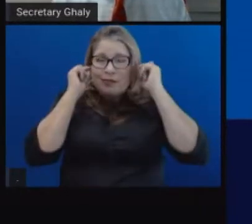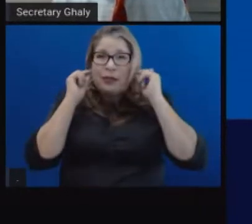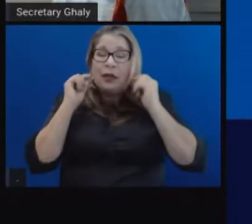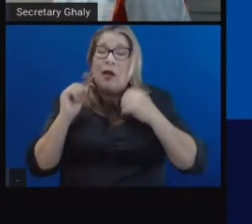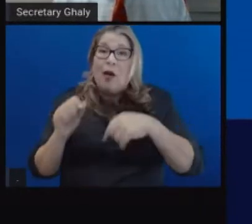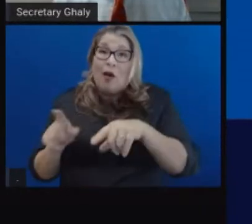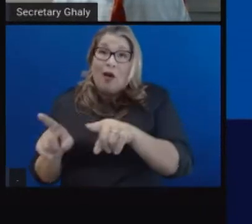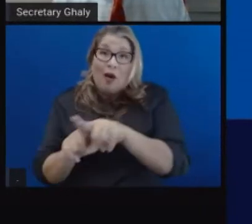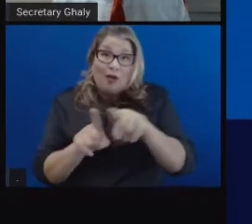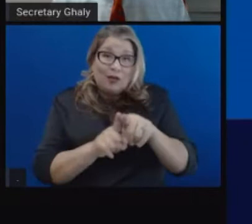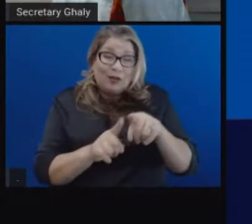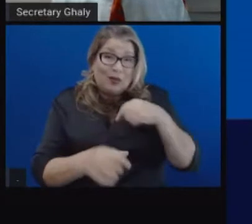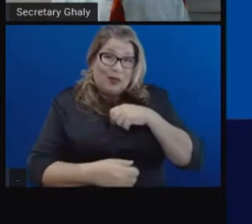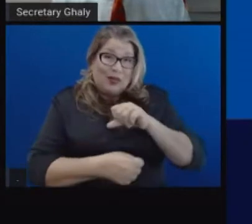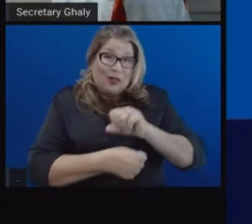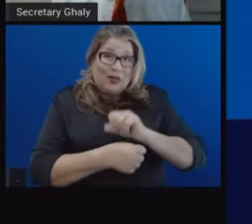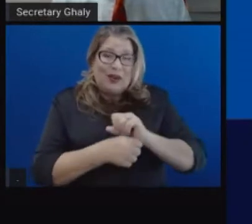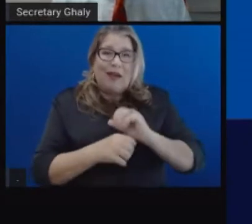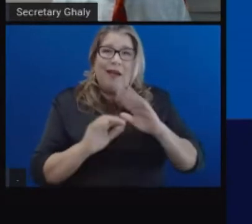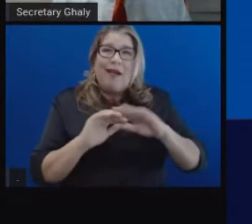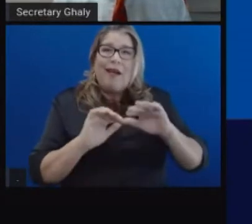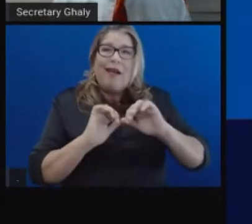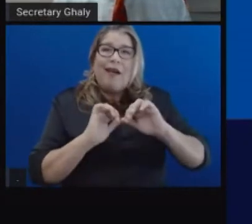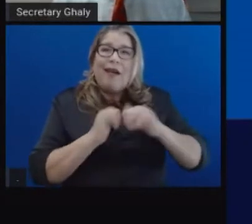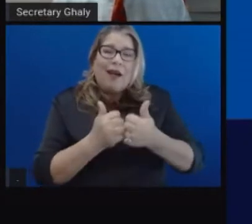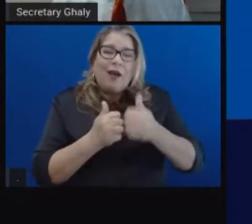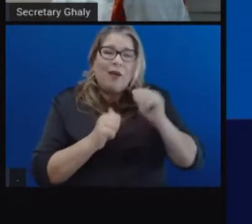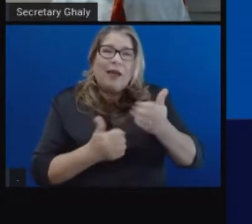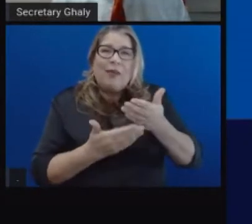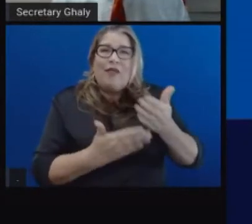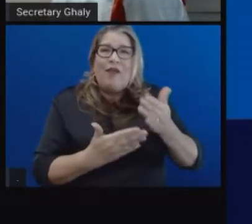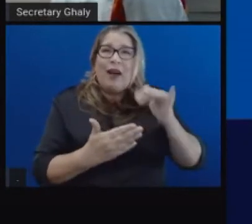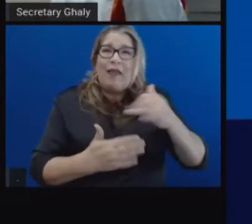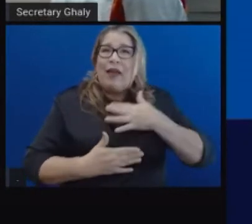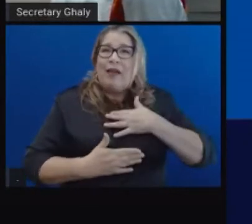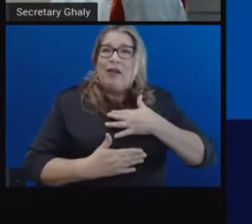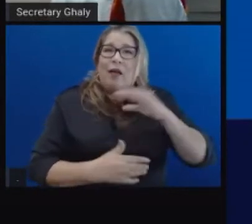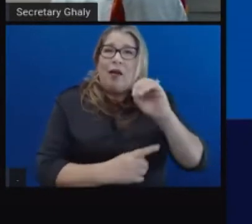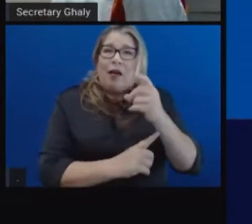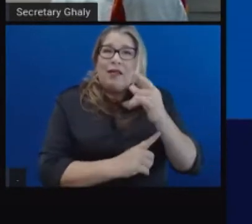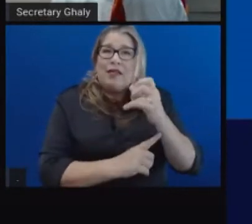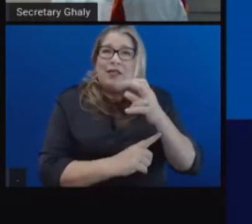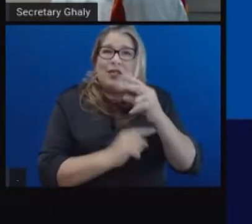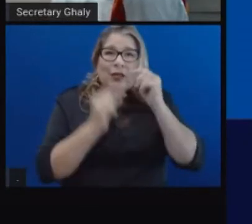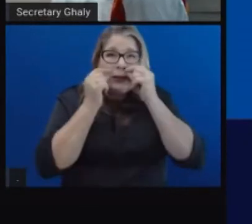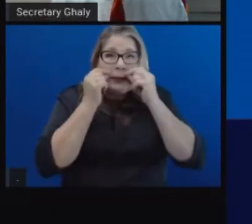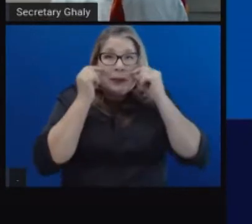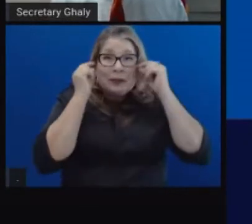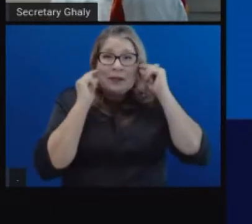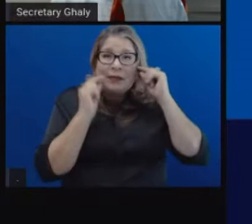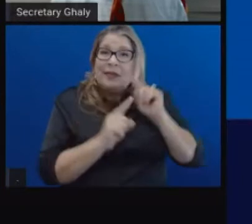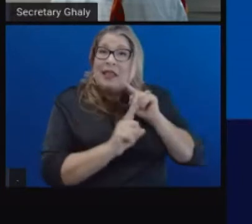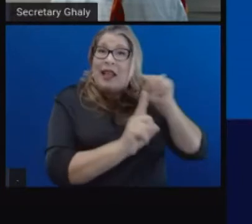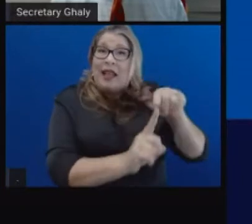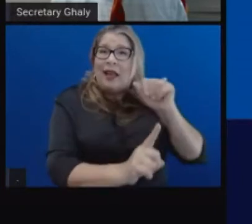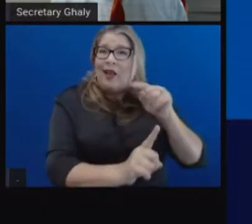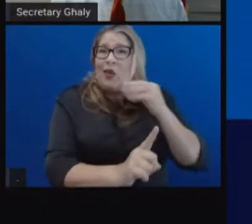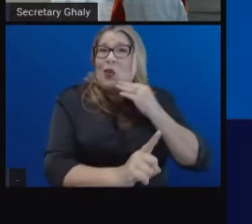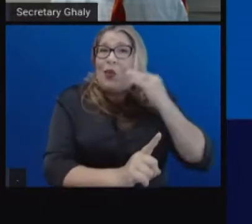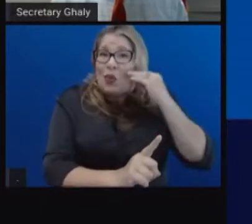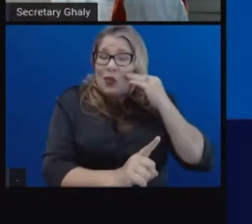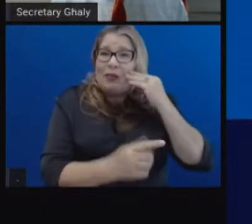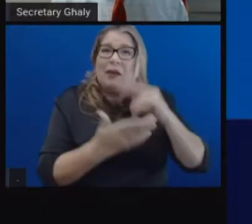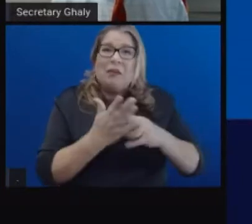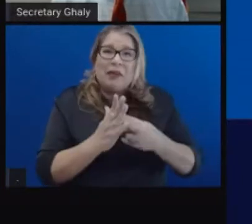making sure that we have the canisters and the providers to be able to provide it, so individuals who can go home, safely home with